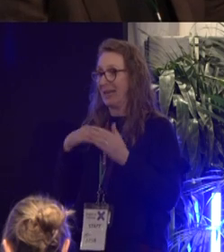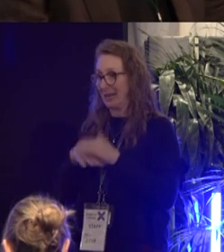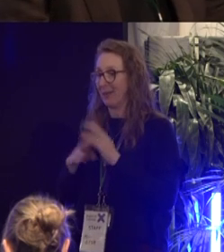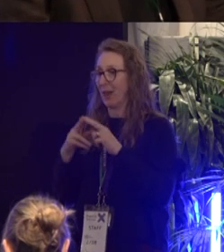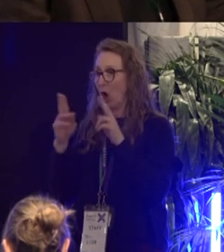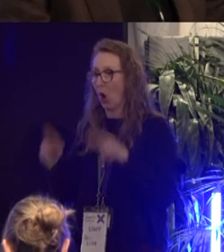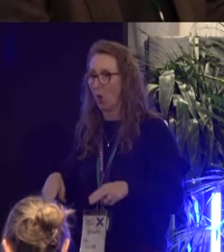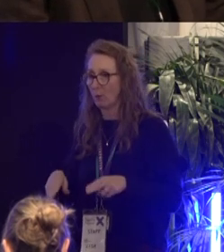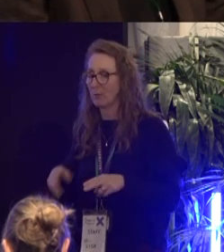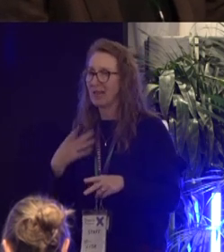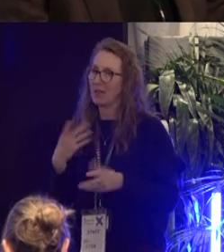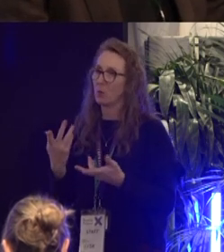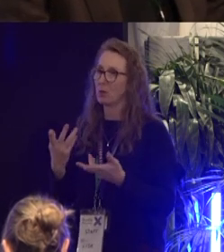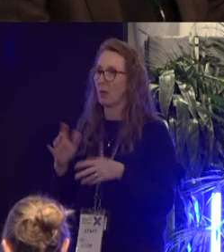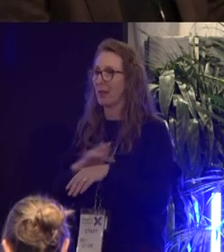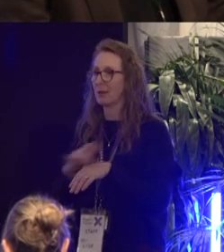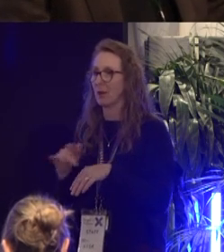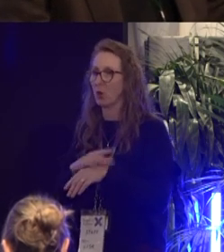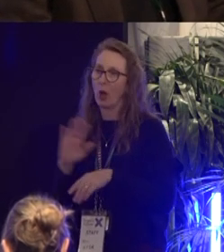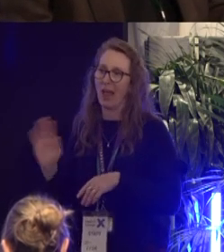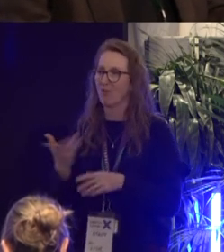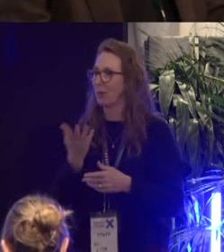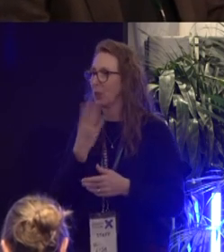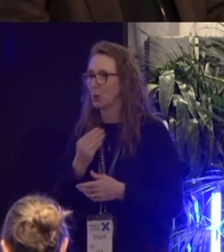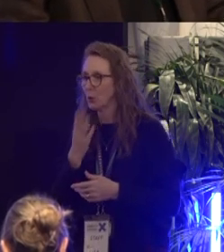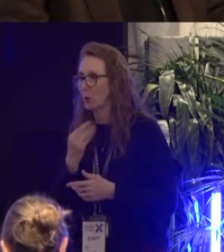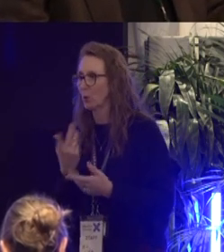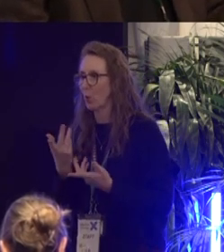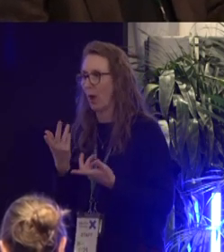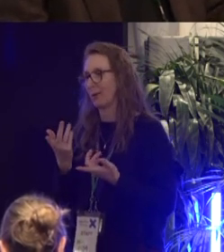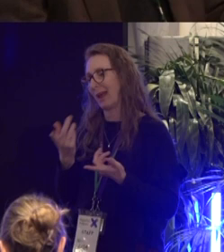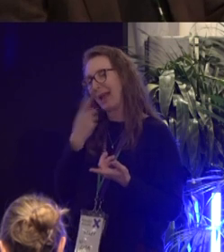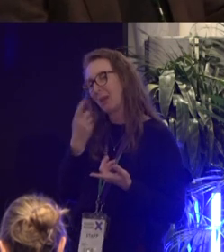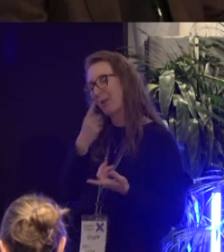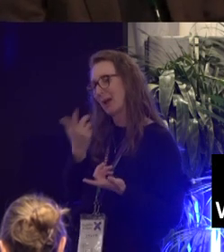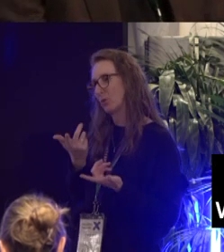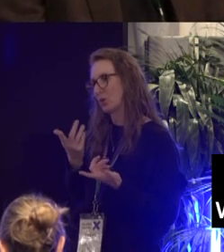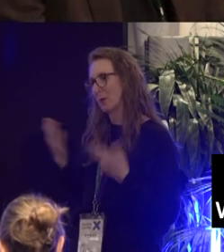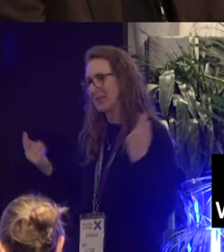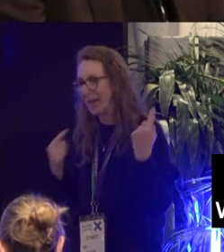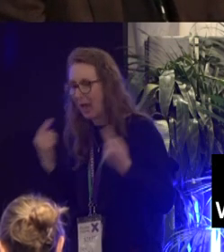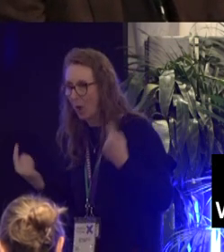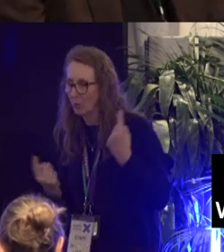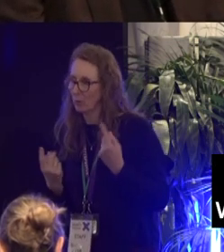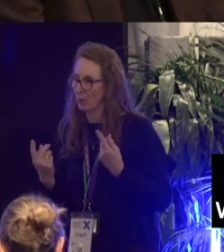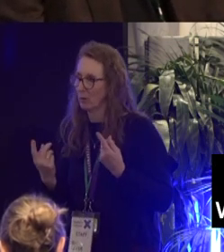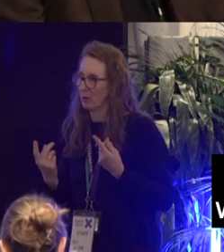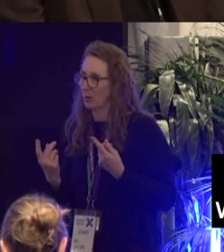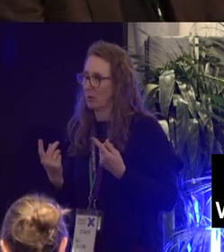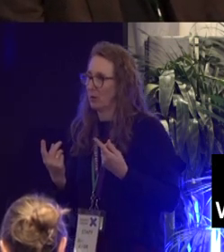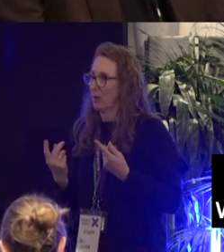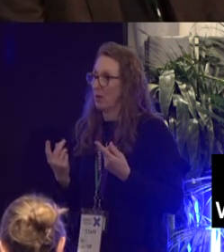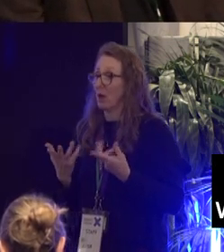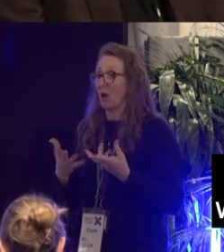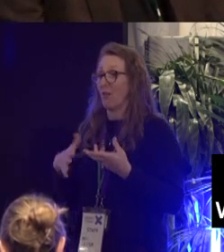and it was the kind of theater that not everyone maybe is used to. It was quite experimental. Some of it was just soundscapes. And as part of the study,